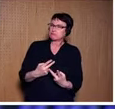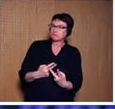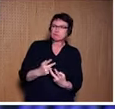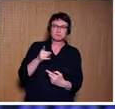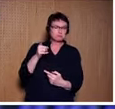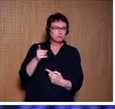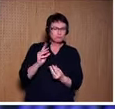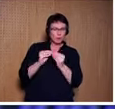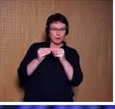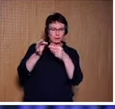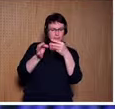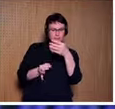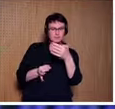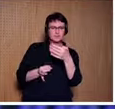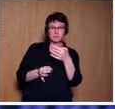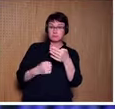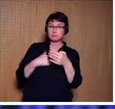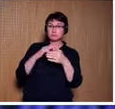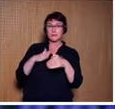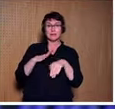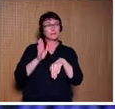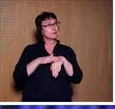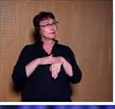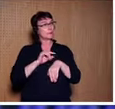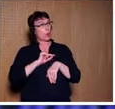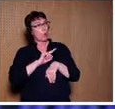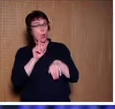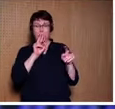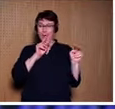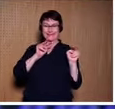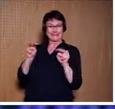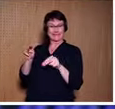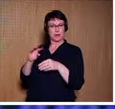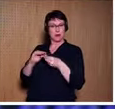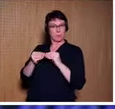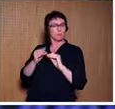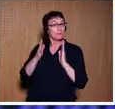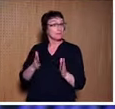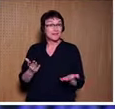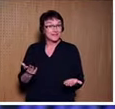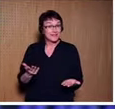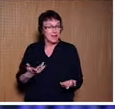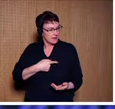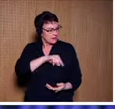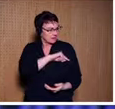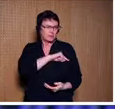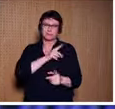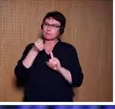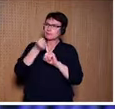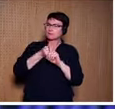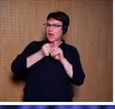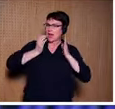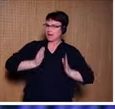attention to the astute strategies that activists and advocates are employing